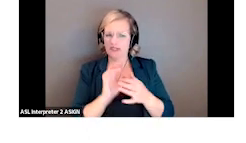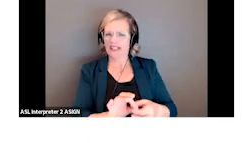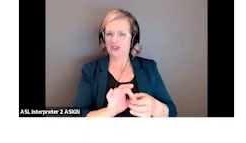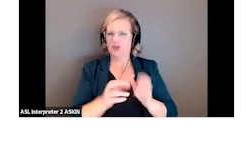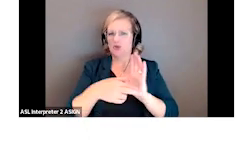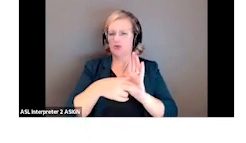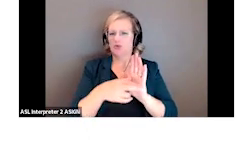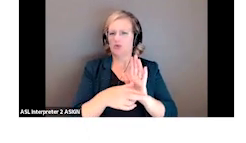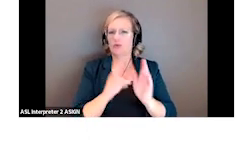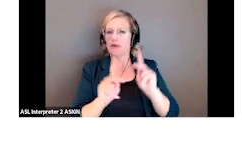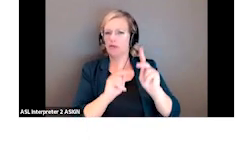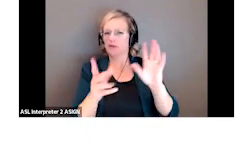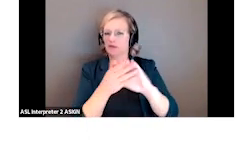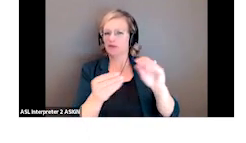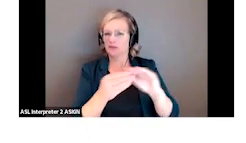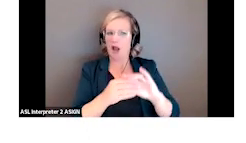very